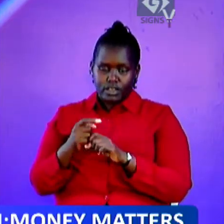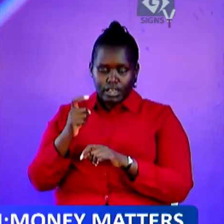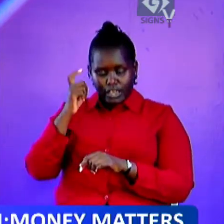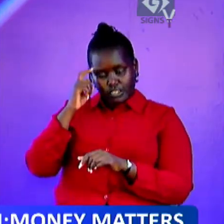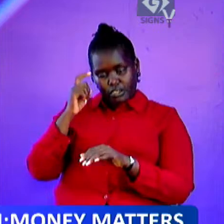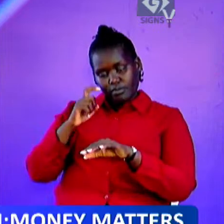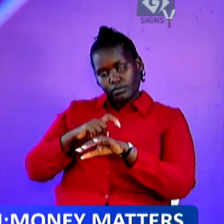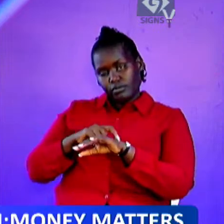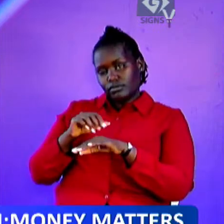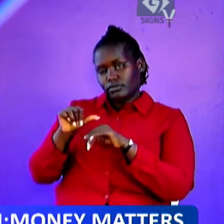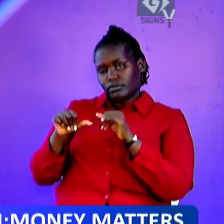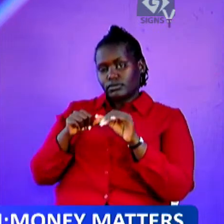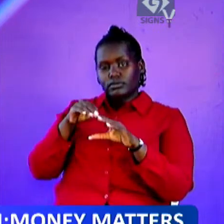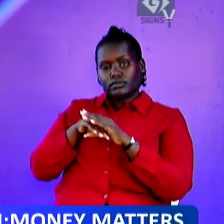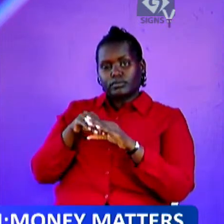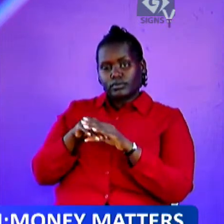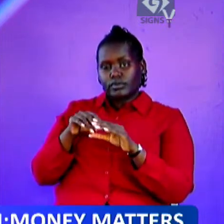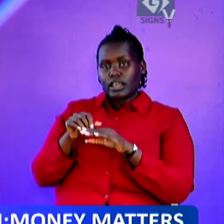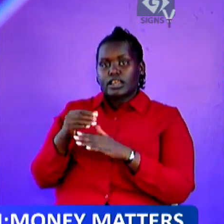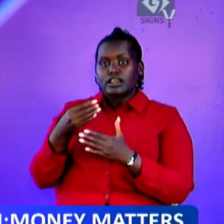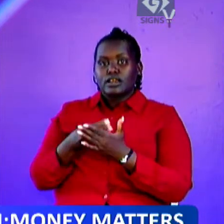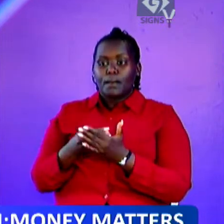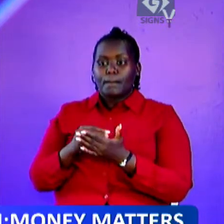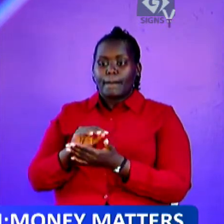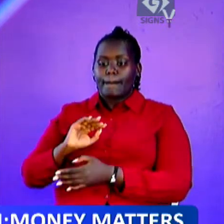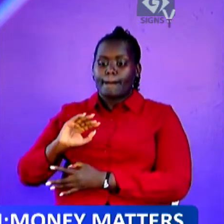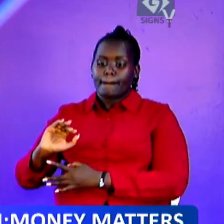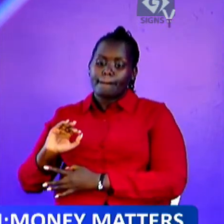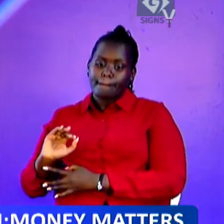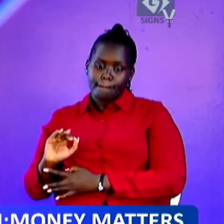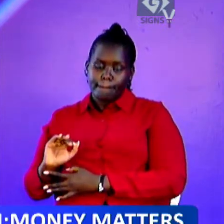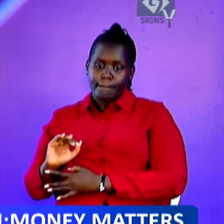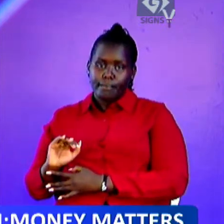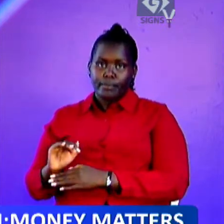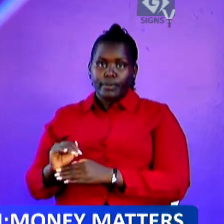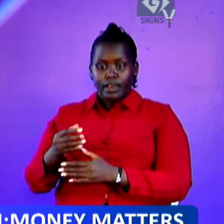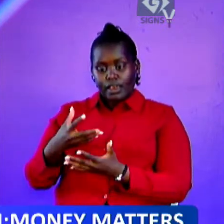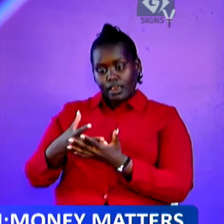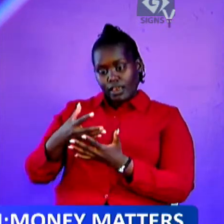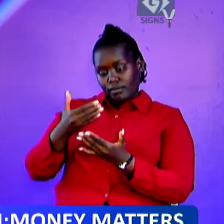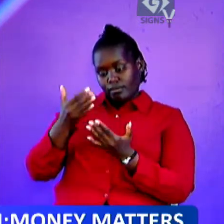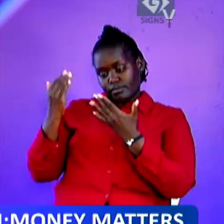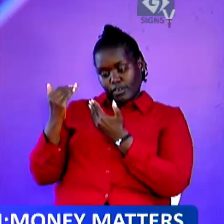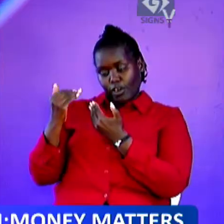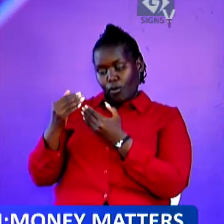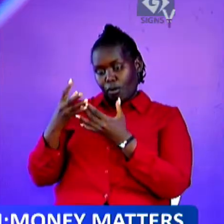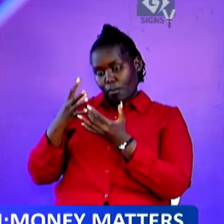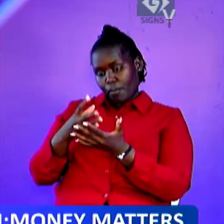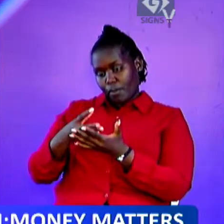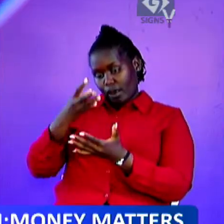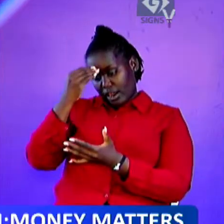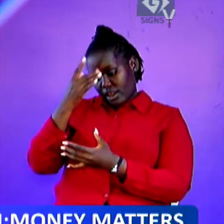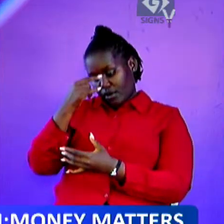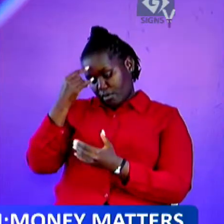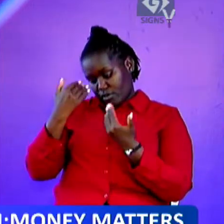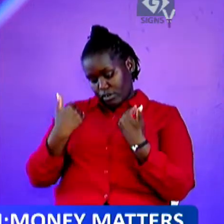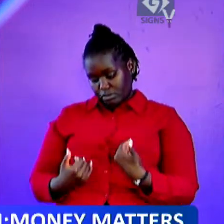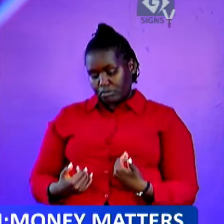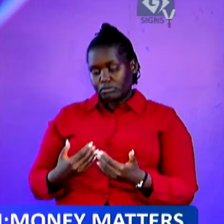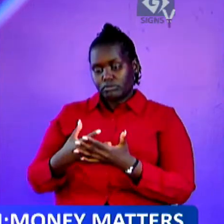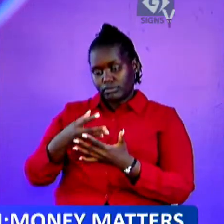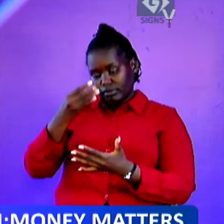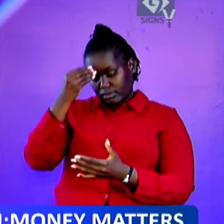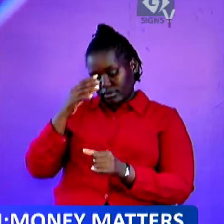investing in these money preservation schemes? I hope you're learning a thing or two, because myself, I am already learning a whole